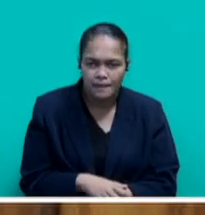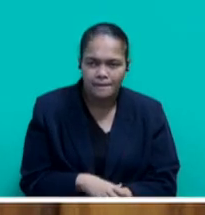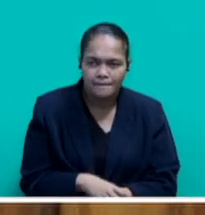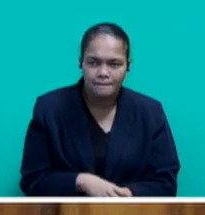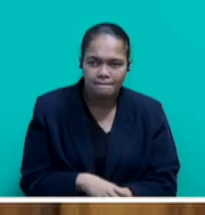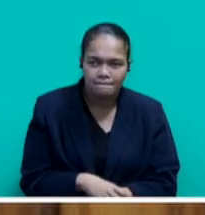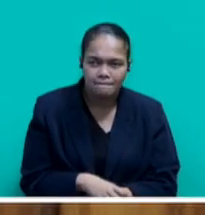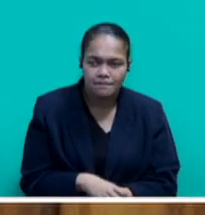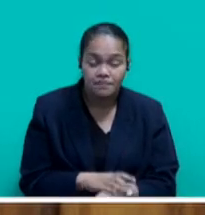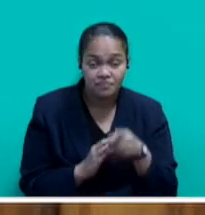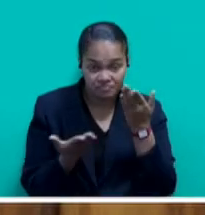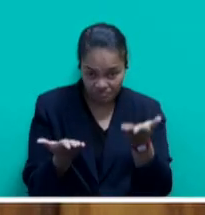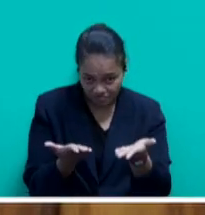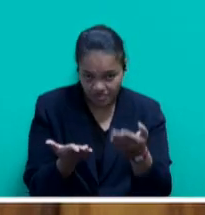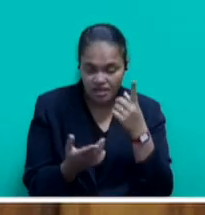This can be seen